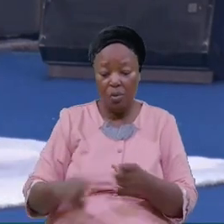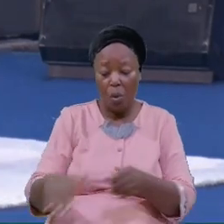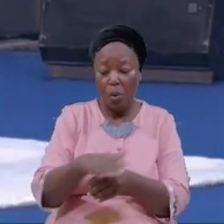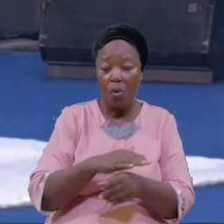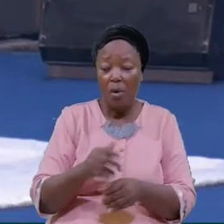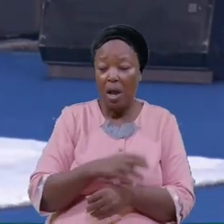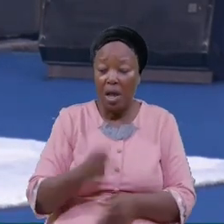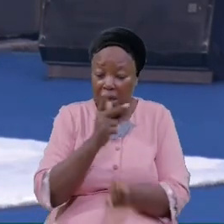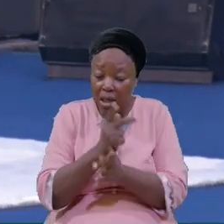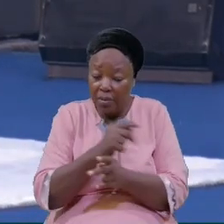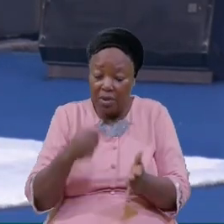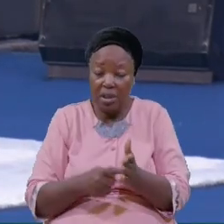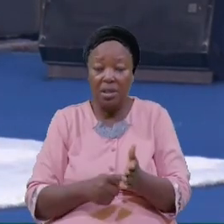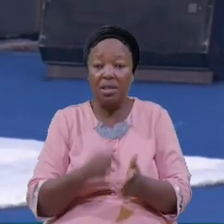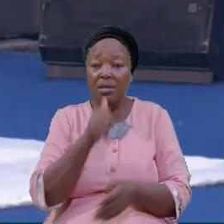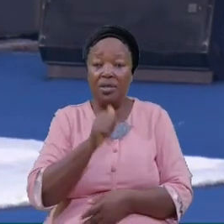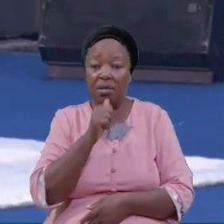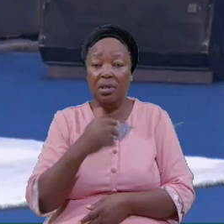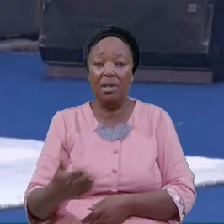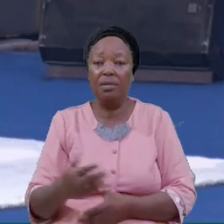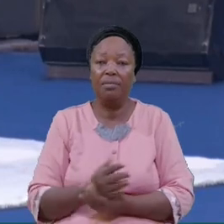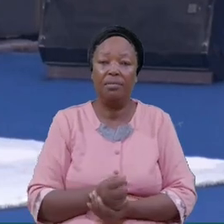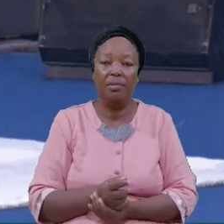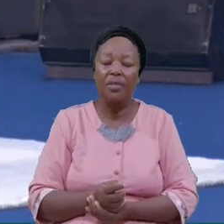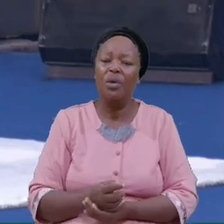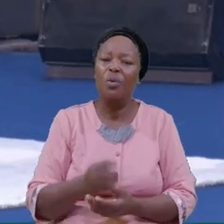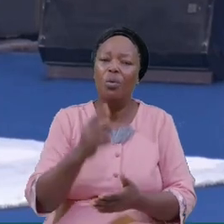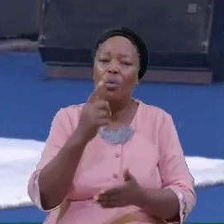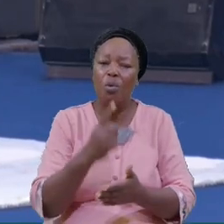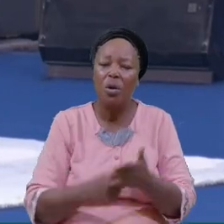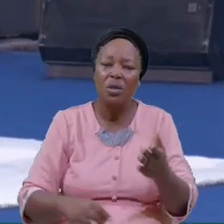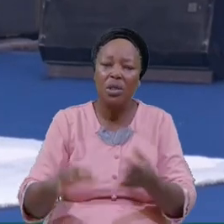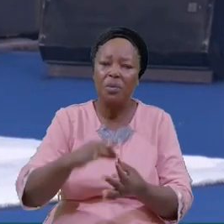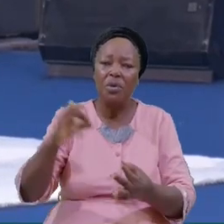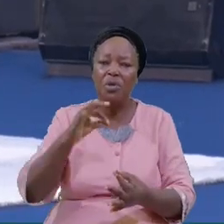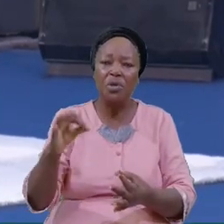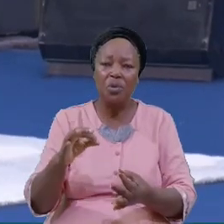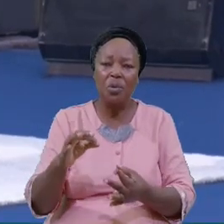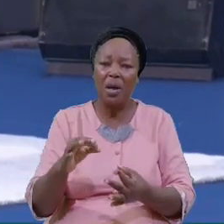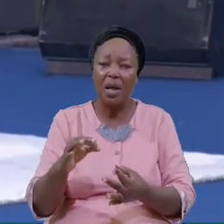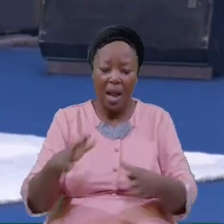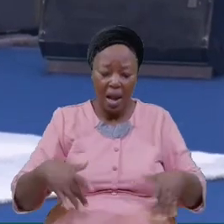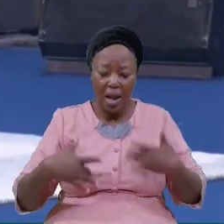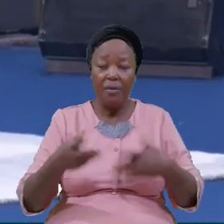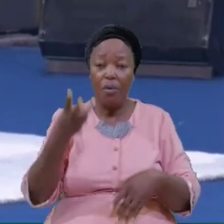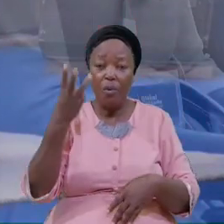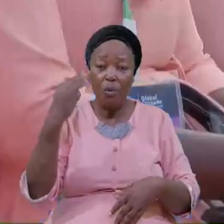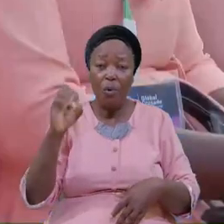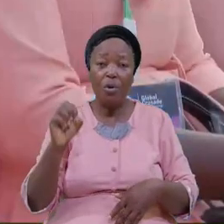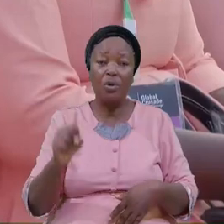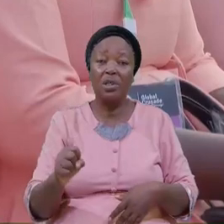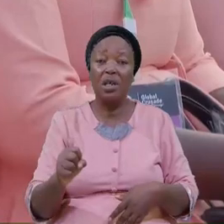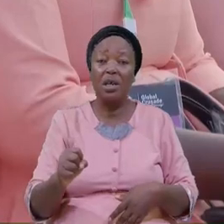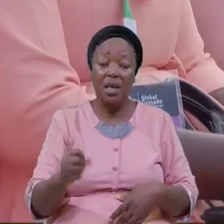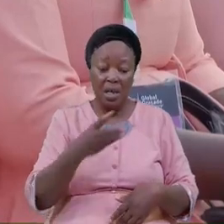demande. On veut cacher quelque chose. What spiritual stage was David in at that time? Dans